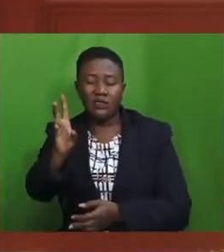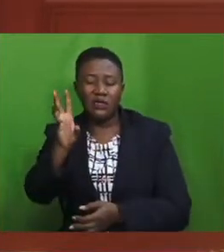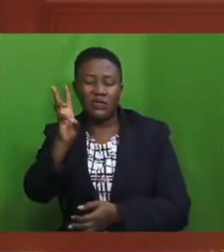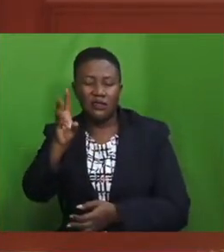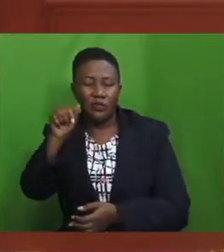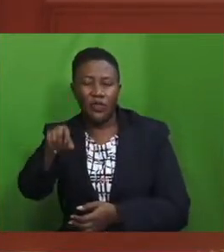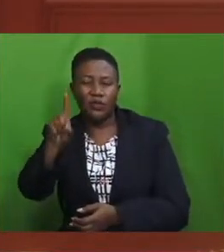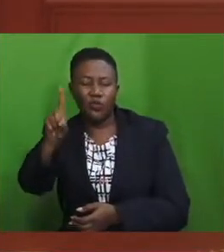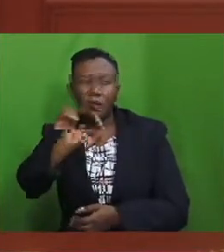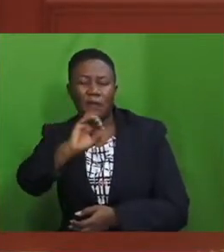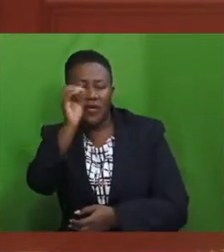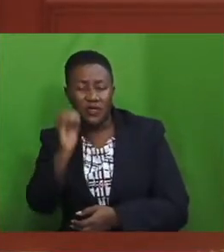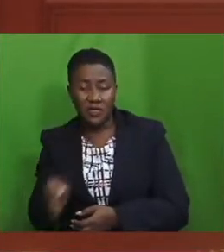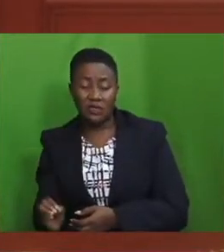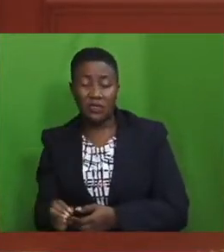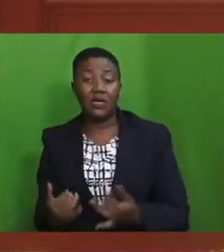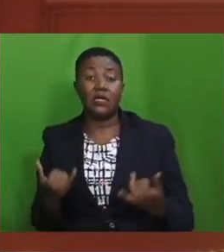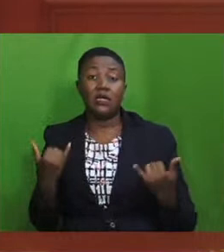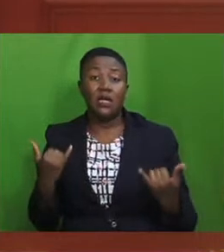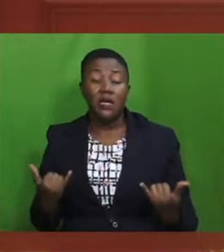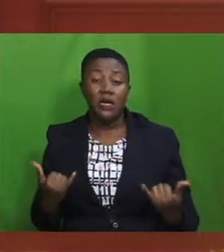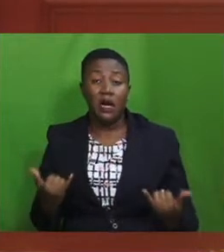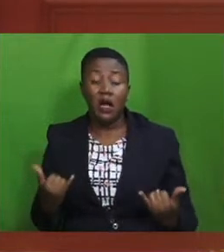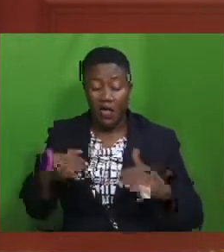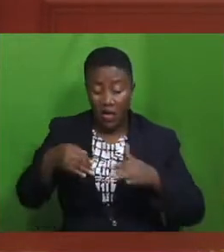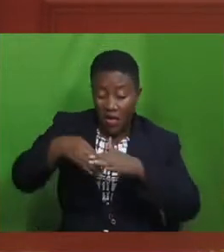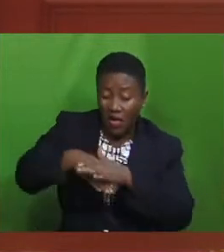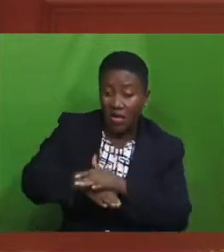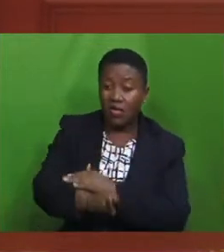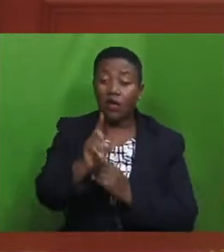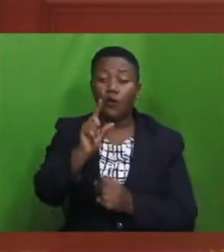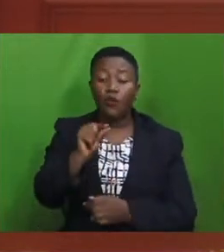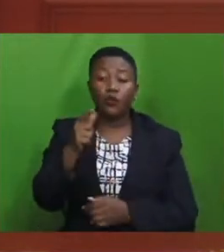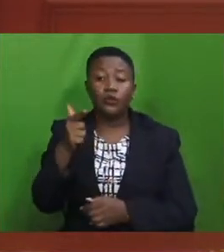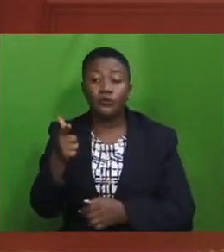76.1%. Now into 2021,